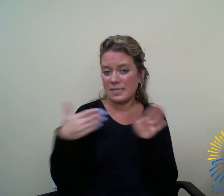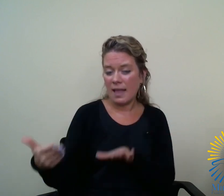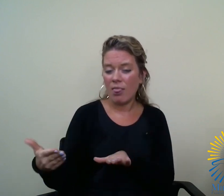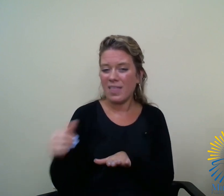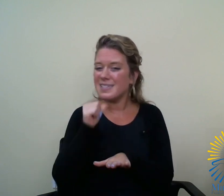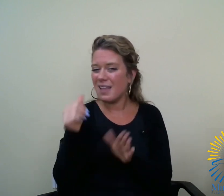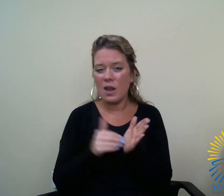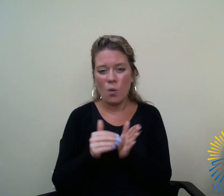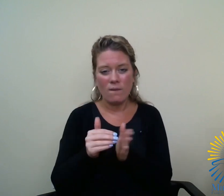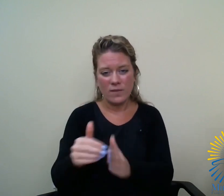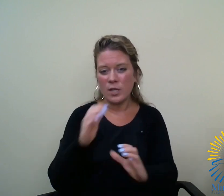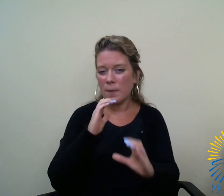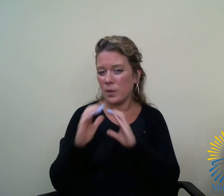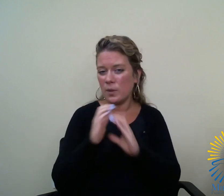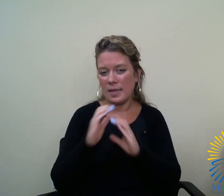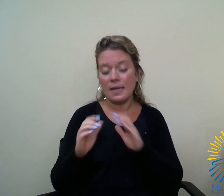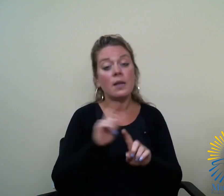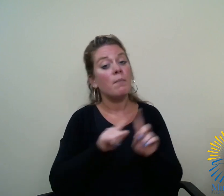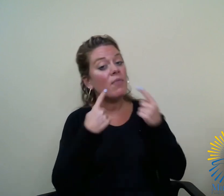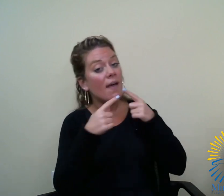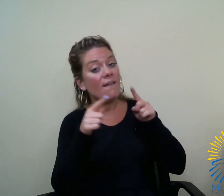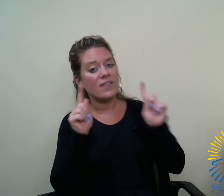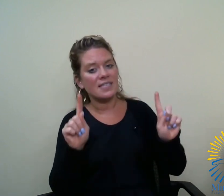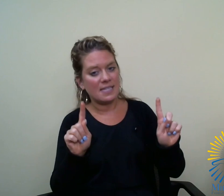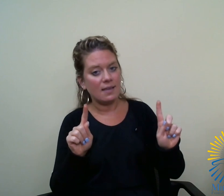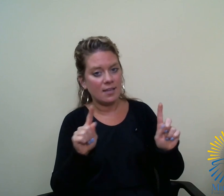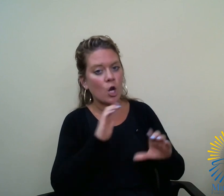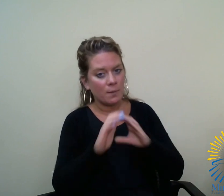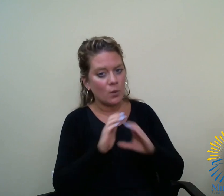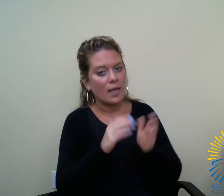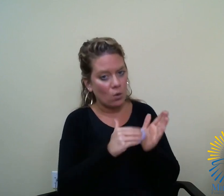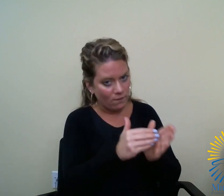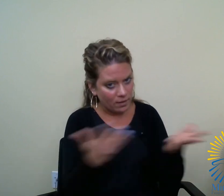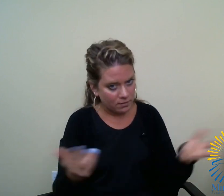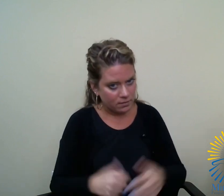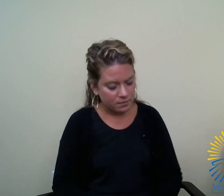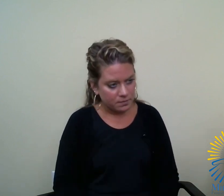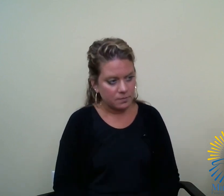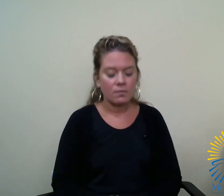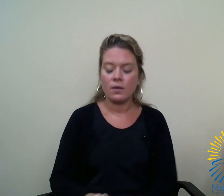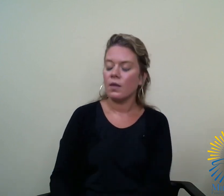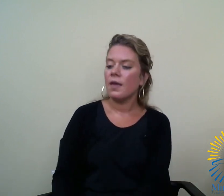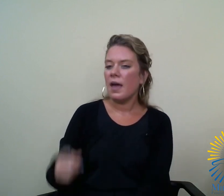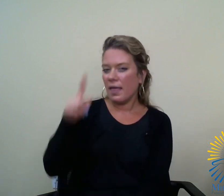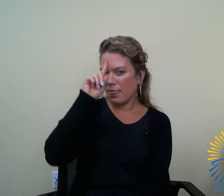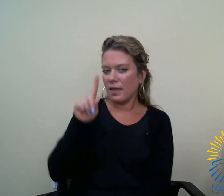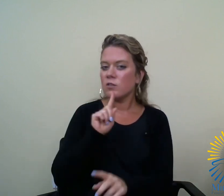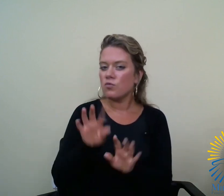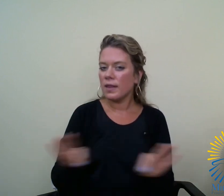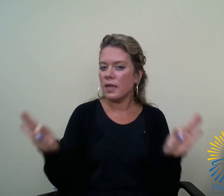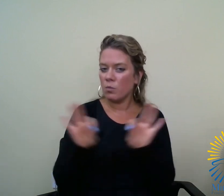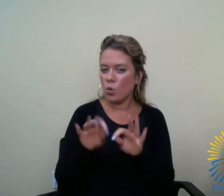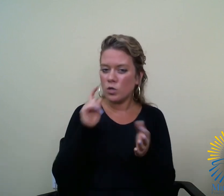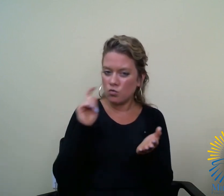not often communicated, whereas the efficacy rates are? So I think it's really important